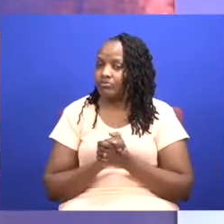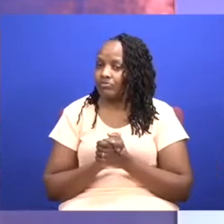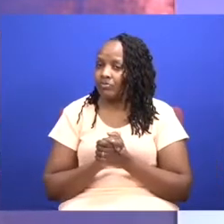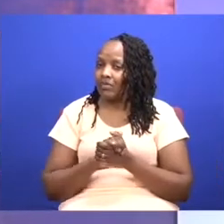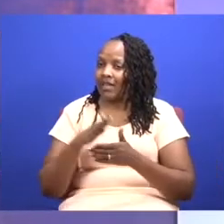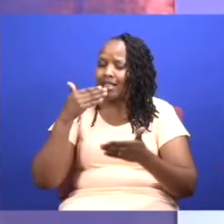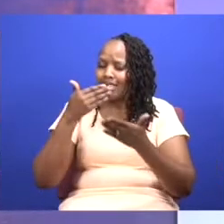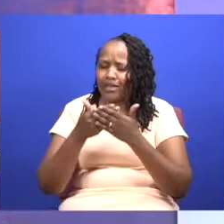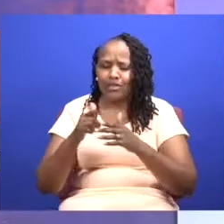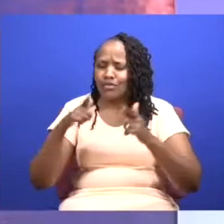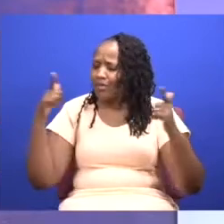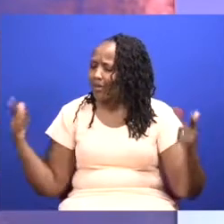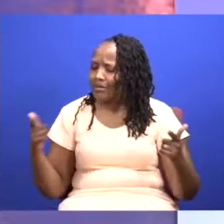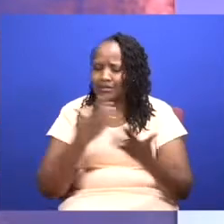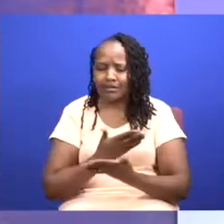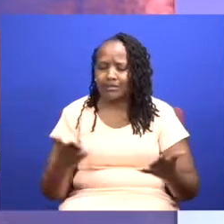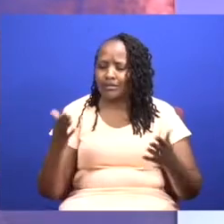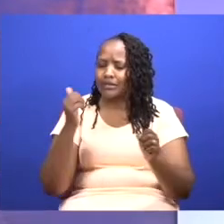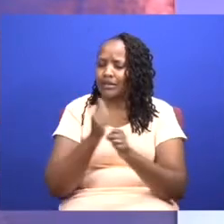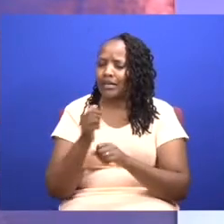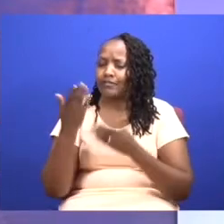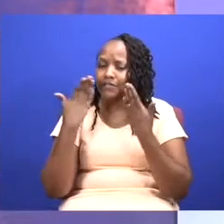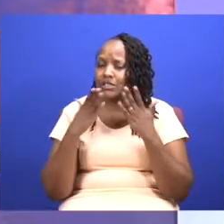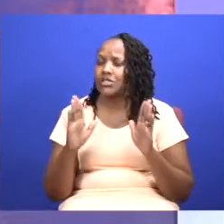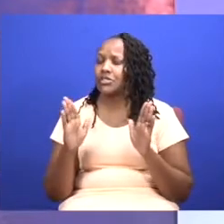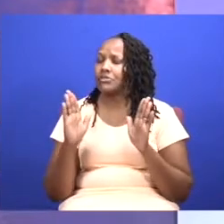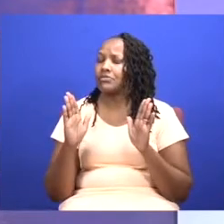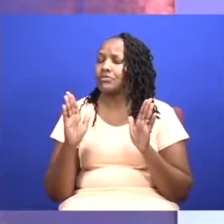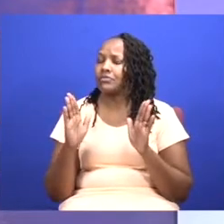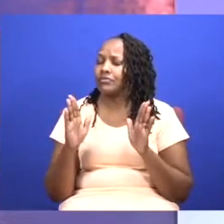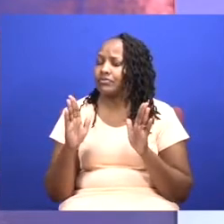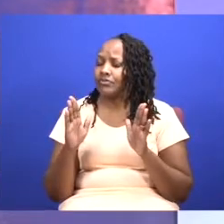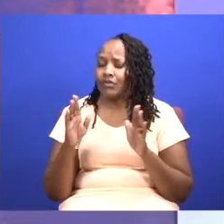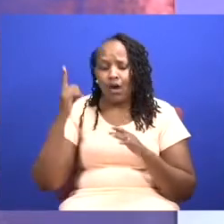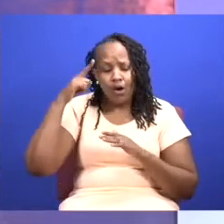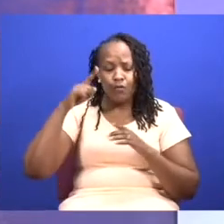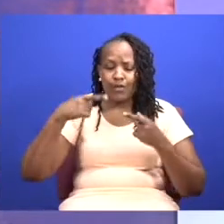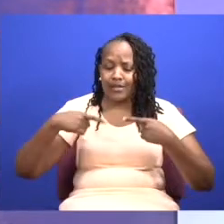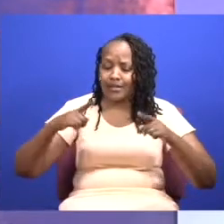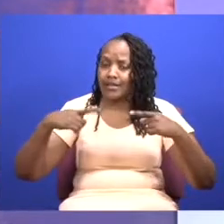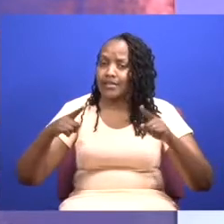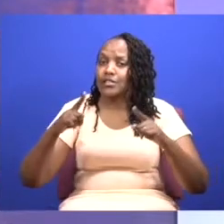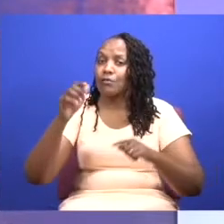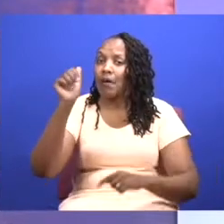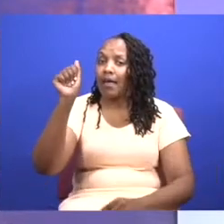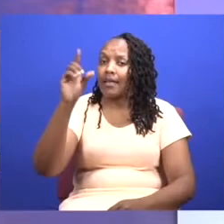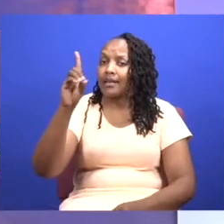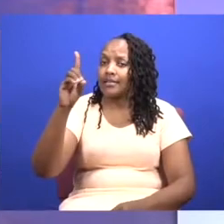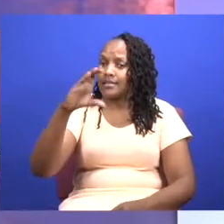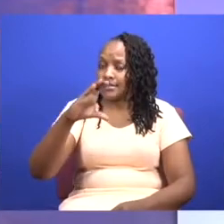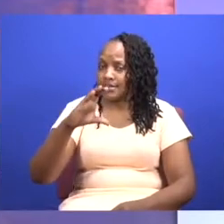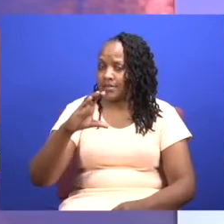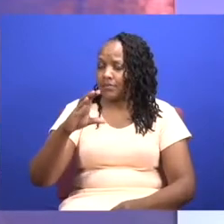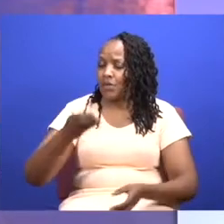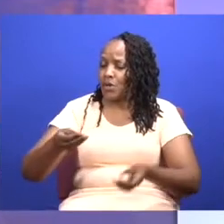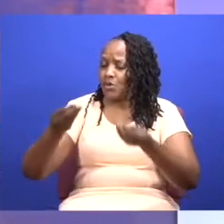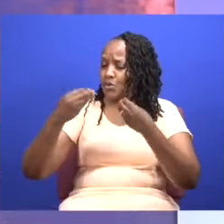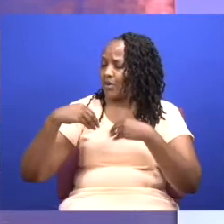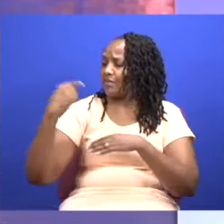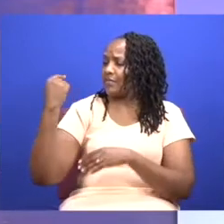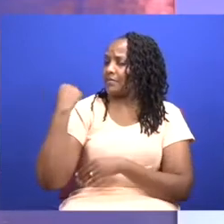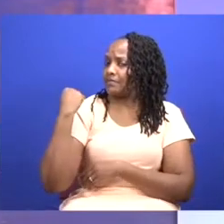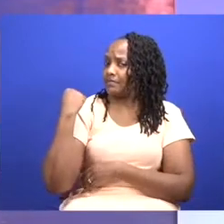great things that you've done for us. I want to thank you, O God, for the successful annual delegate conference that, Lord, you gave us